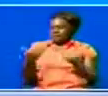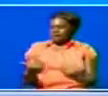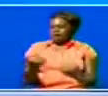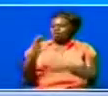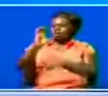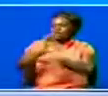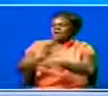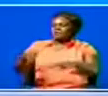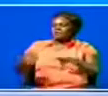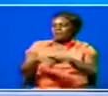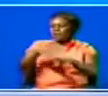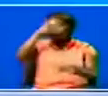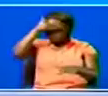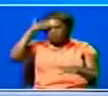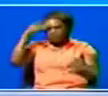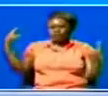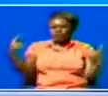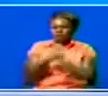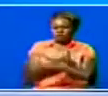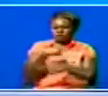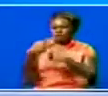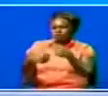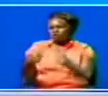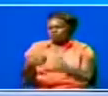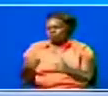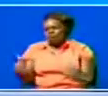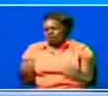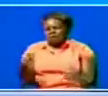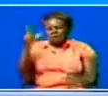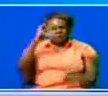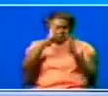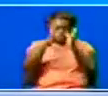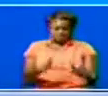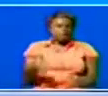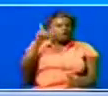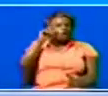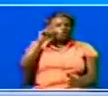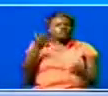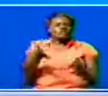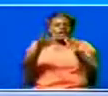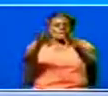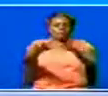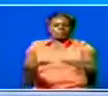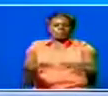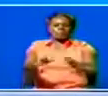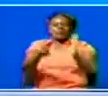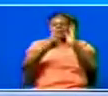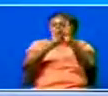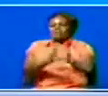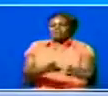members set aside their differences and move forward. Francis Mtalaki attended the consecration ceremony and filed the following